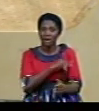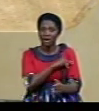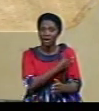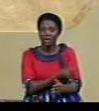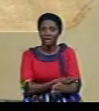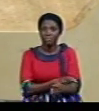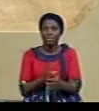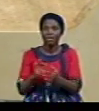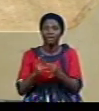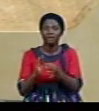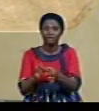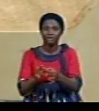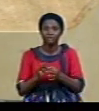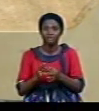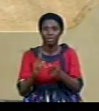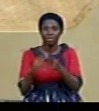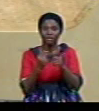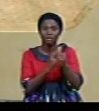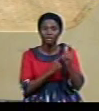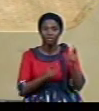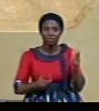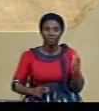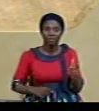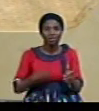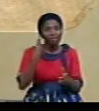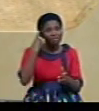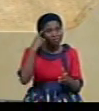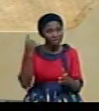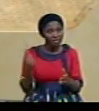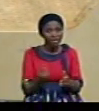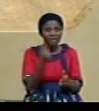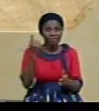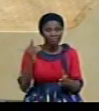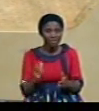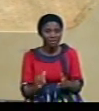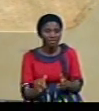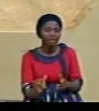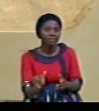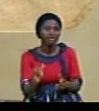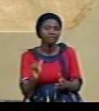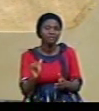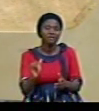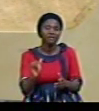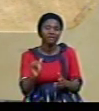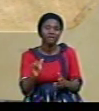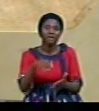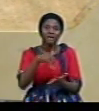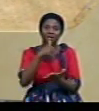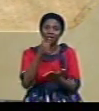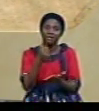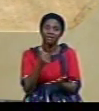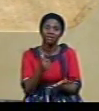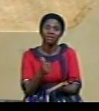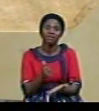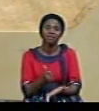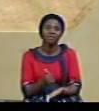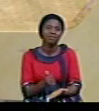Minds belong to the Lord forever and ever